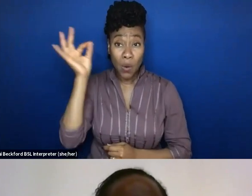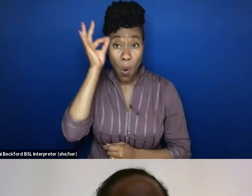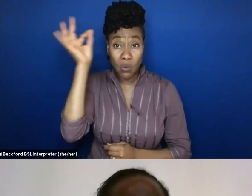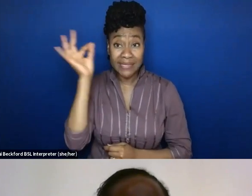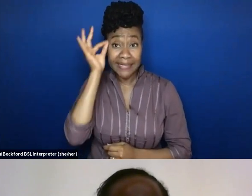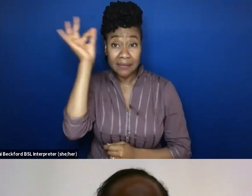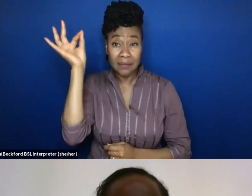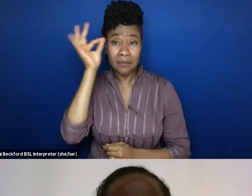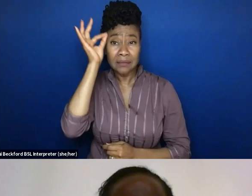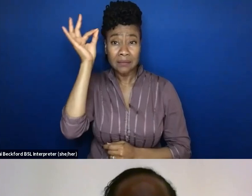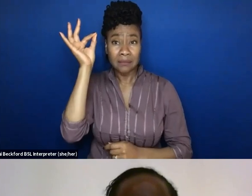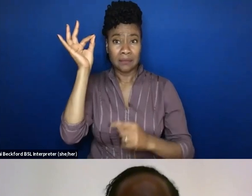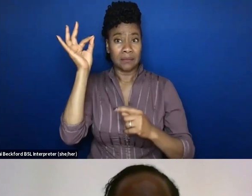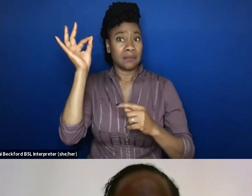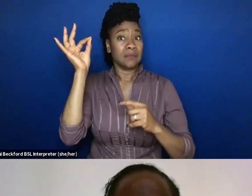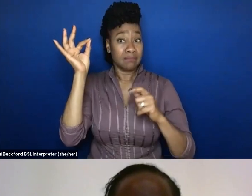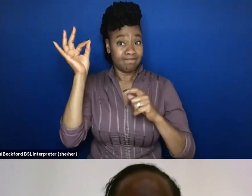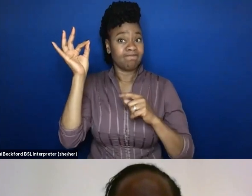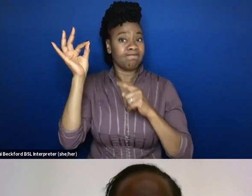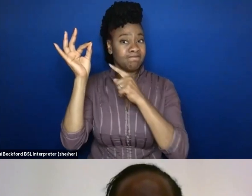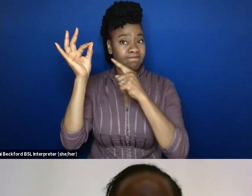to open me up and